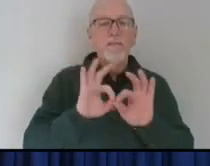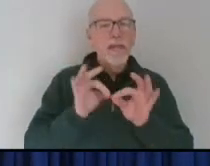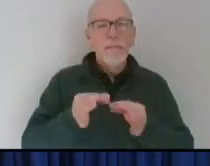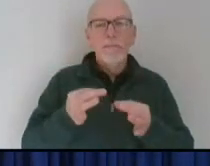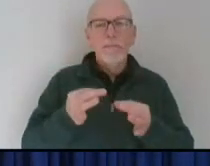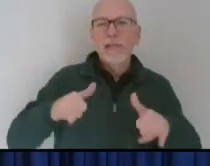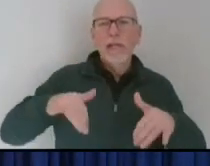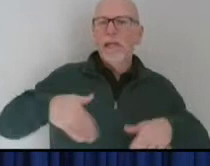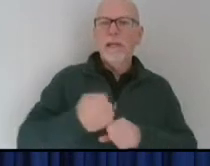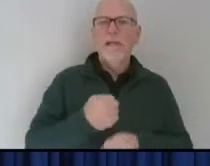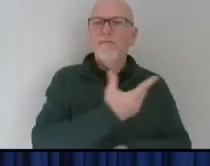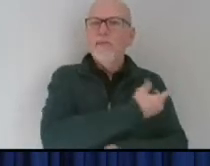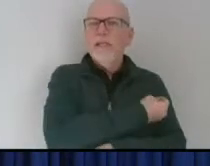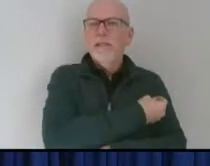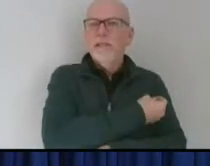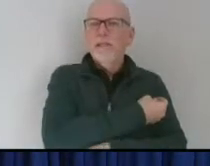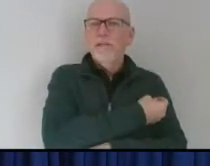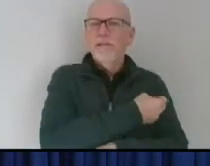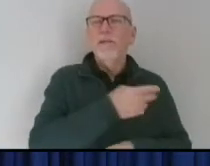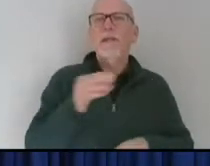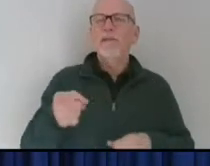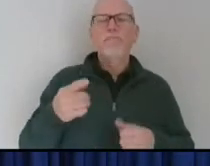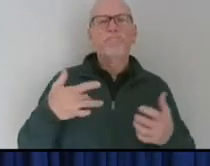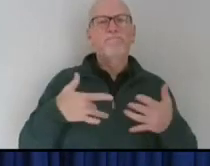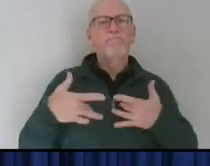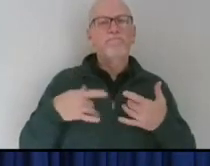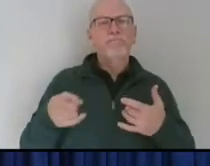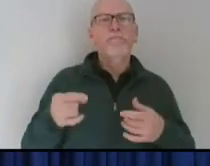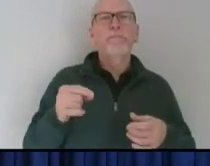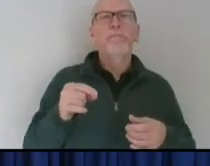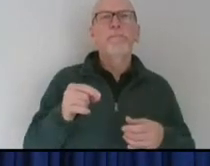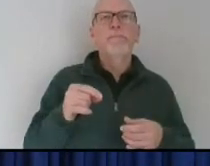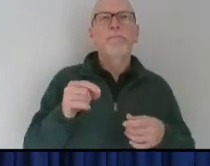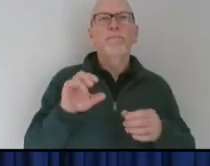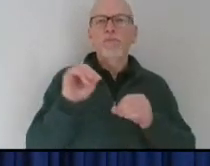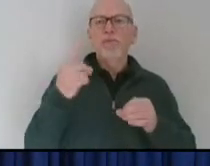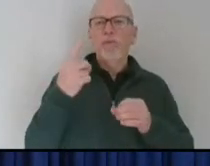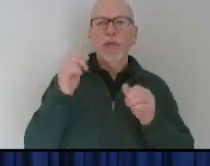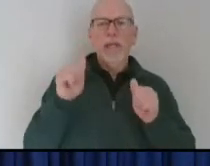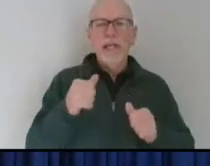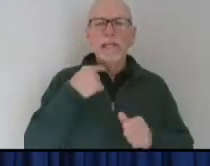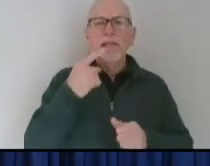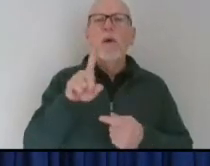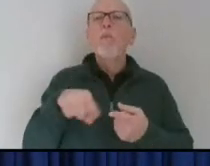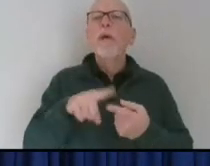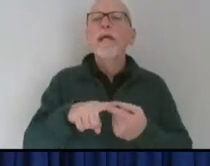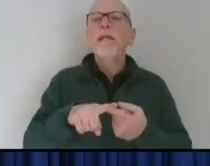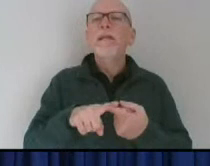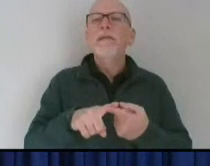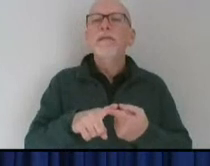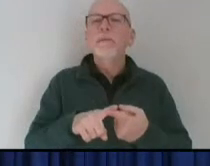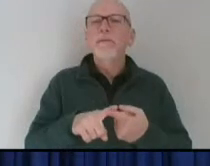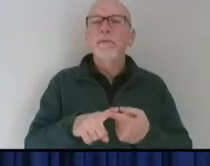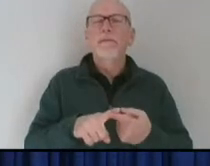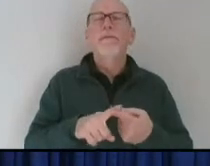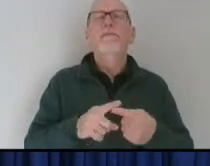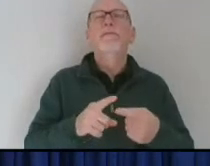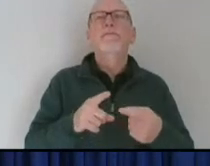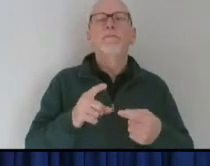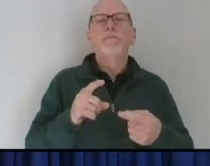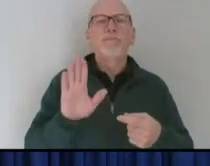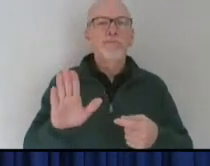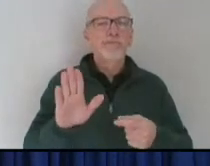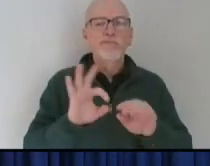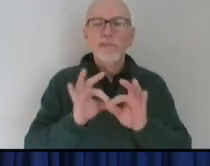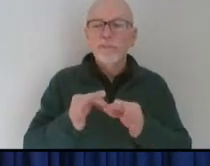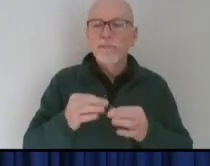the vaccine yet. And their concern is that no one can give them a timeline of when their loved ones will